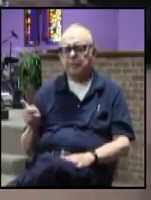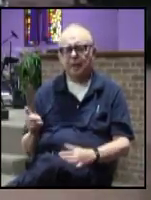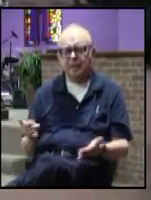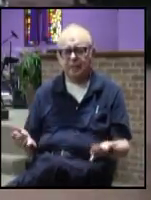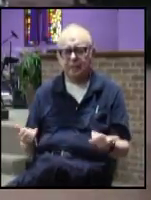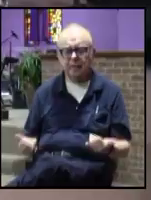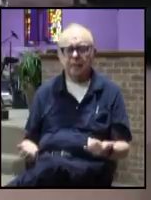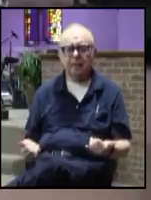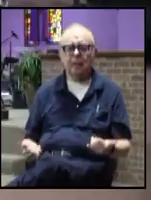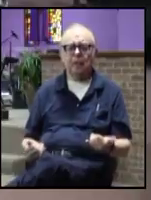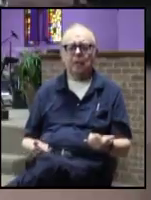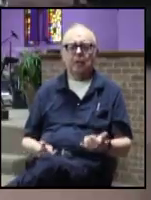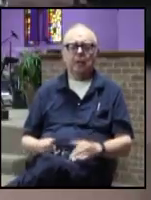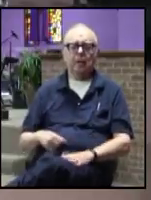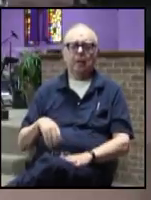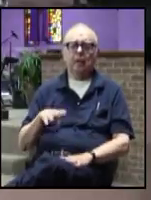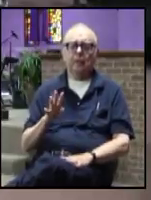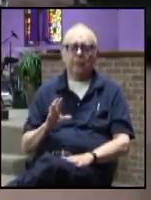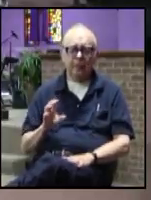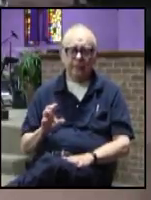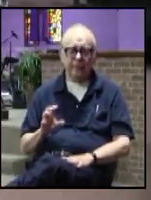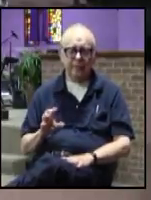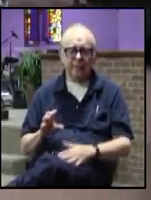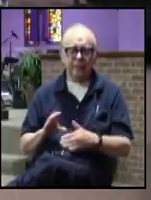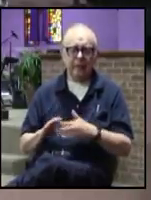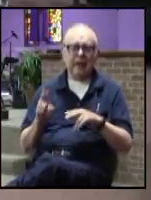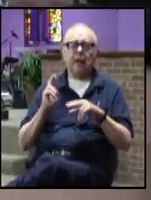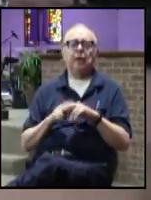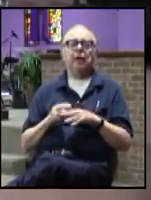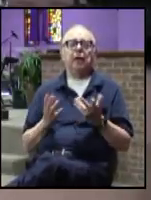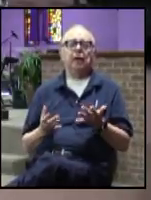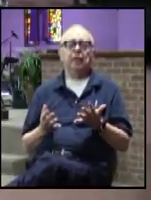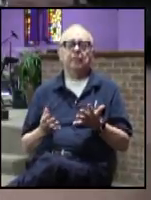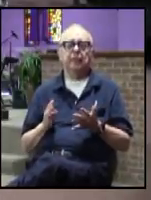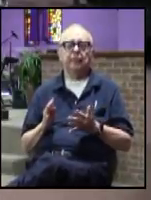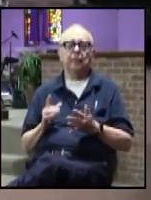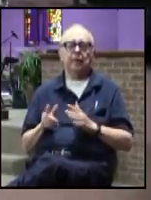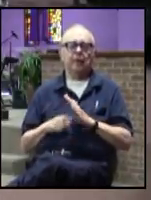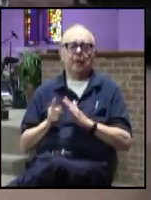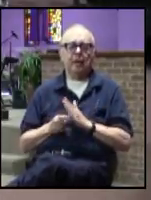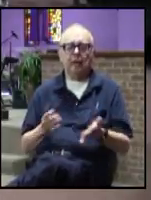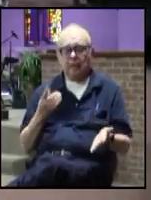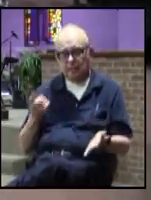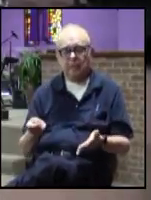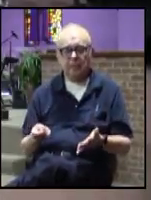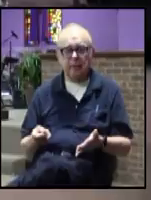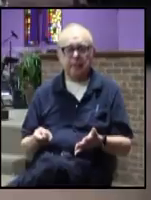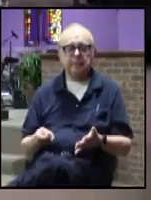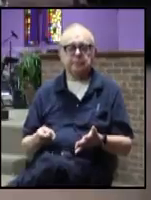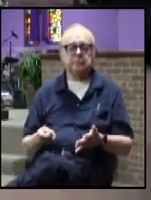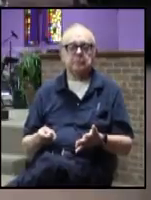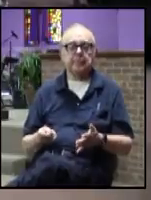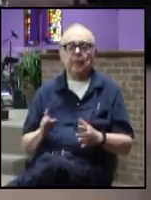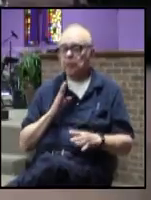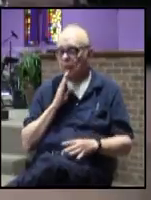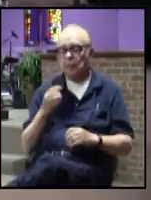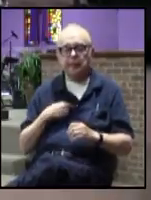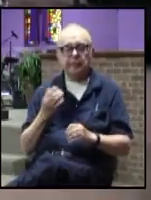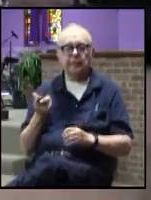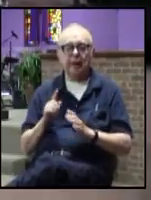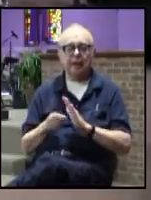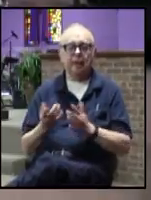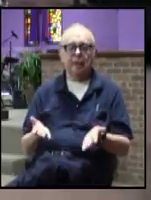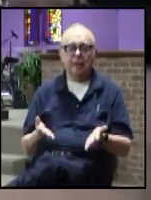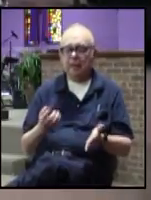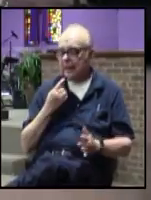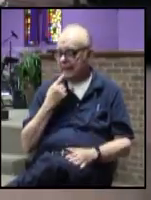have to pay? Now I've got to pay $450 to sit there and wait for 45 minutes for you to meet you for 5 seconds, for